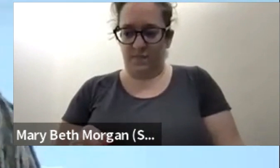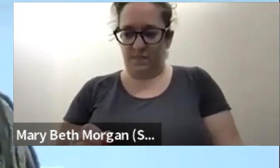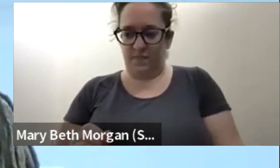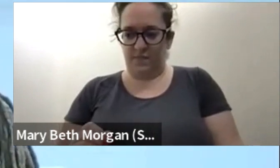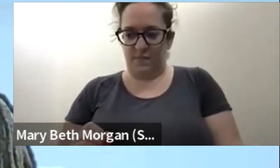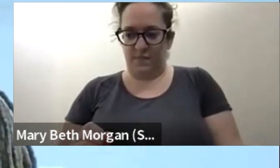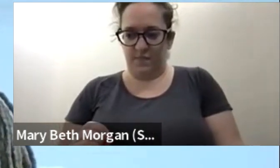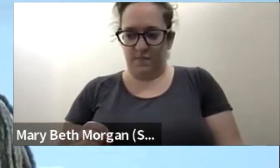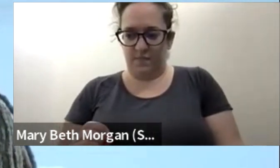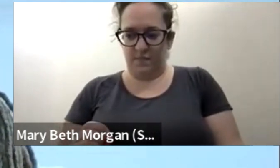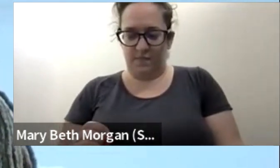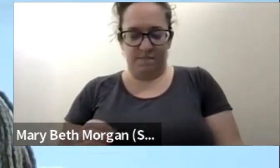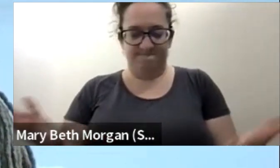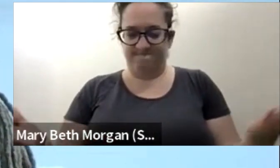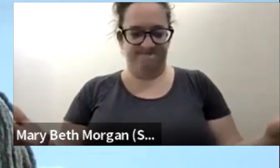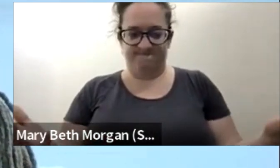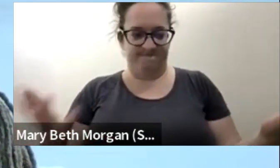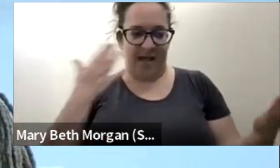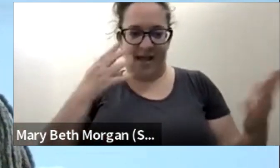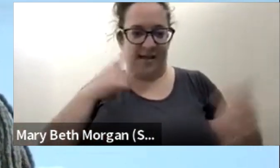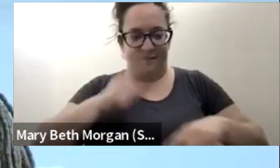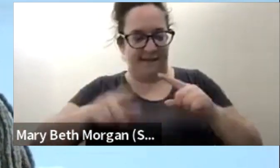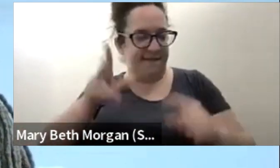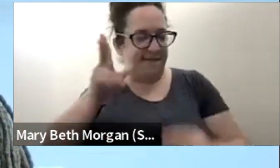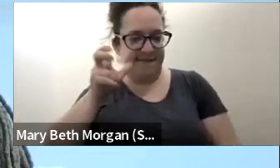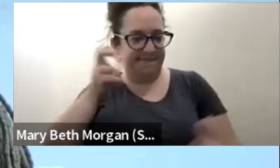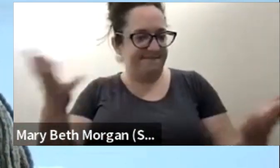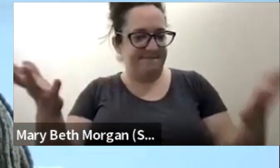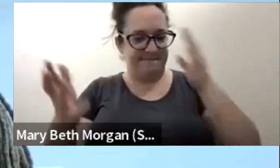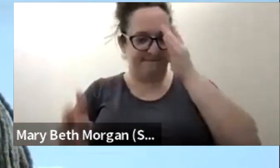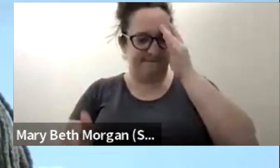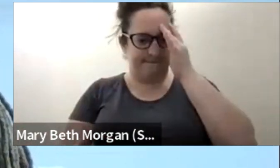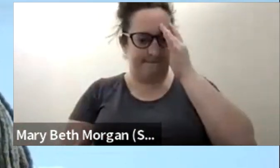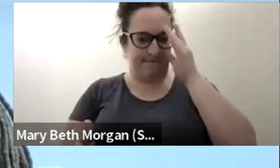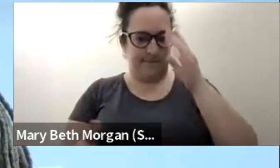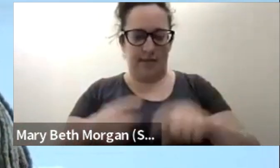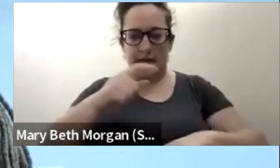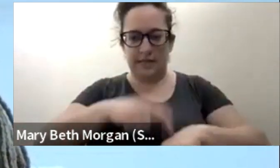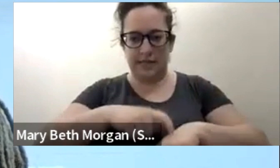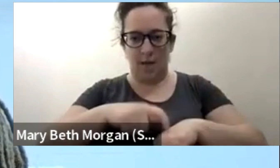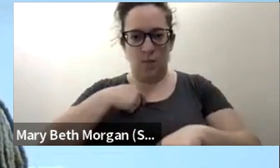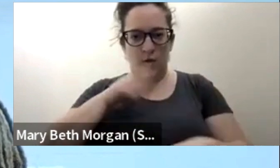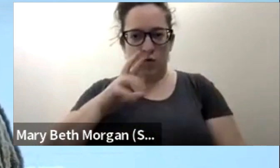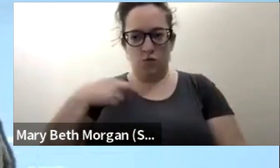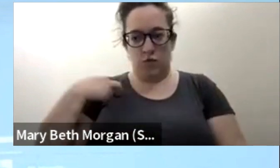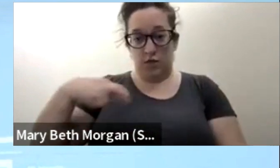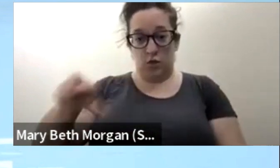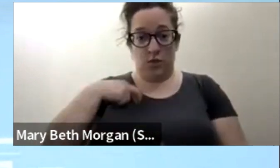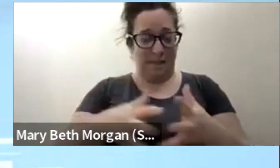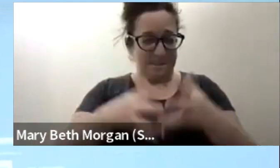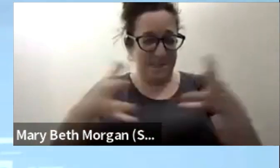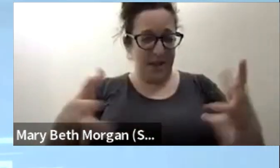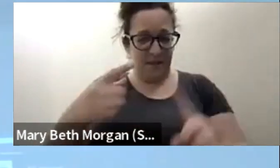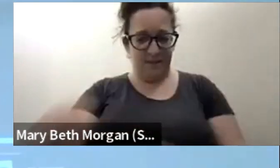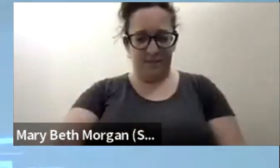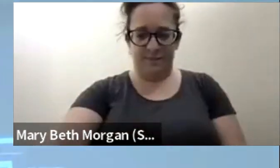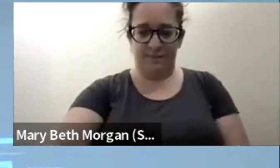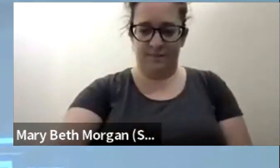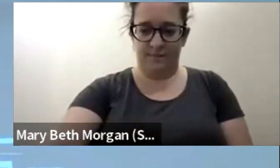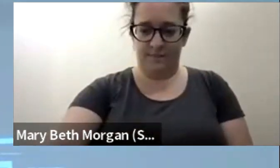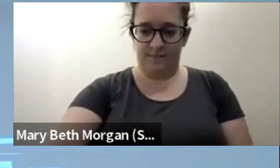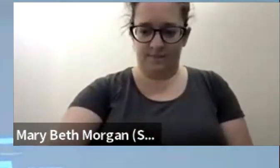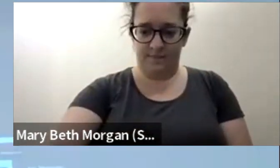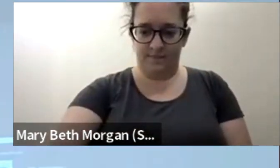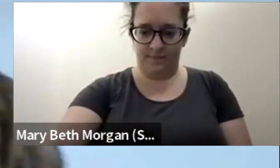Right, which so the second you go into the supernatural, you're actually going into you're right.